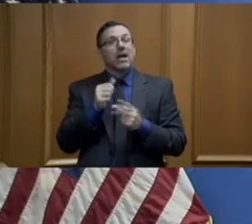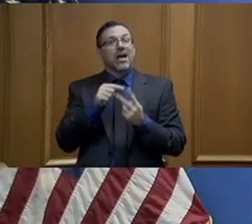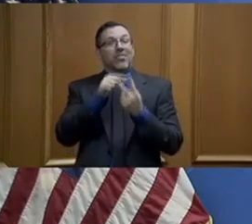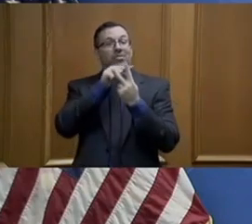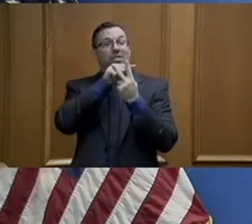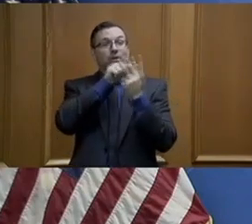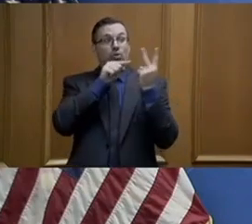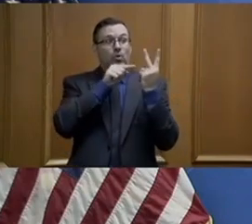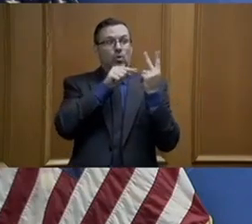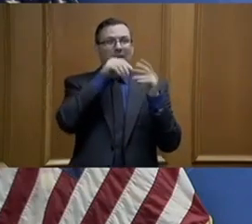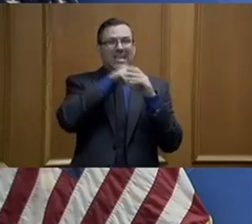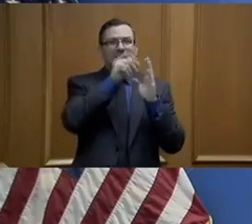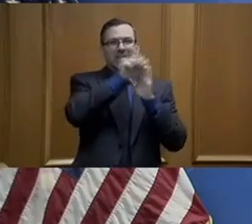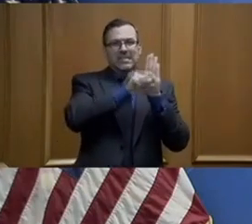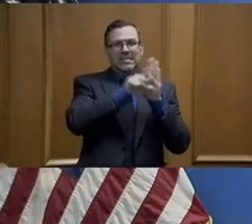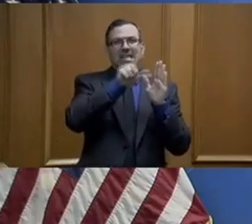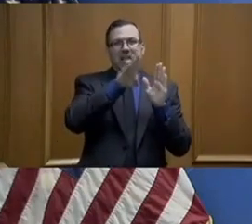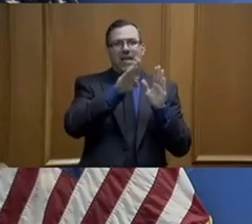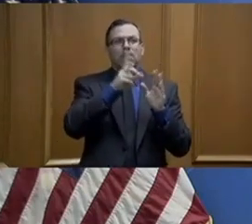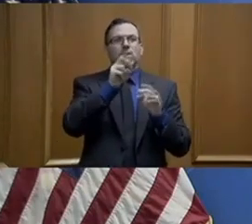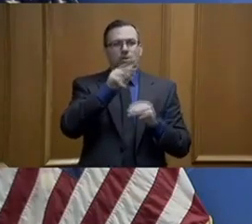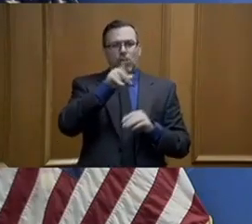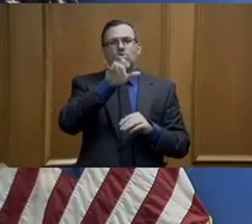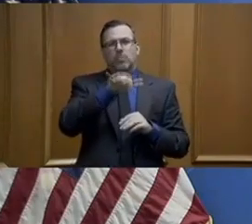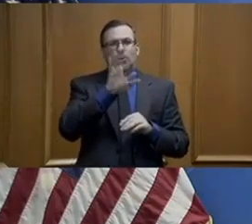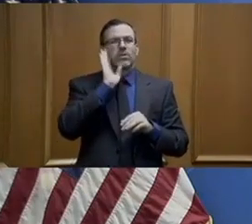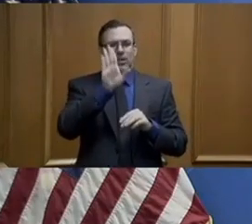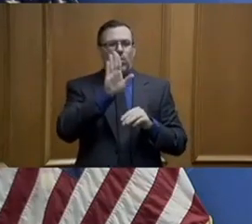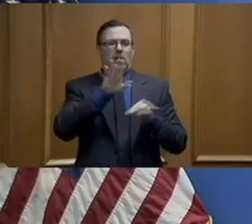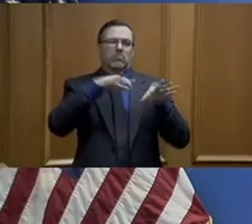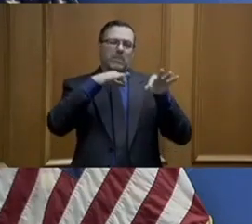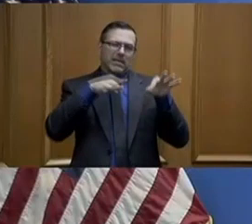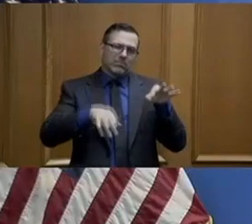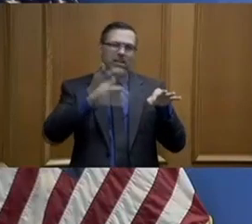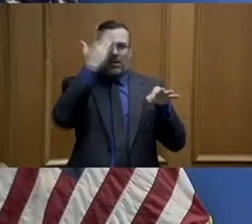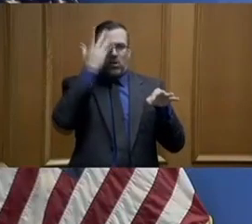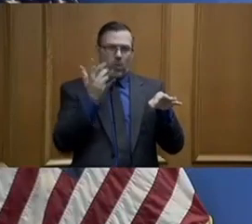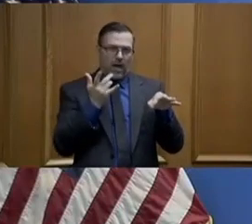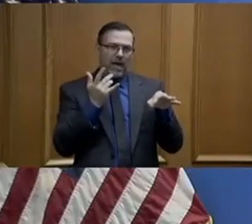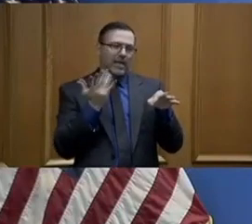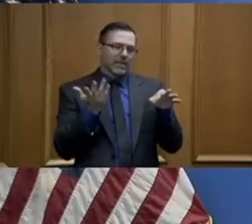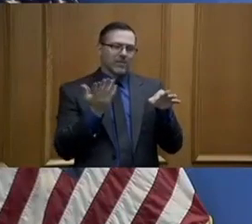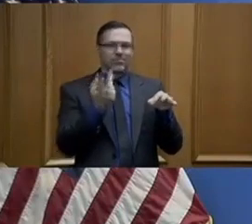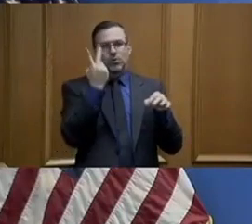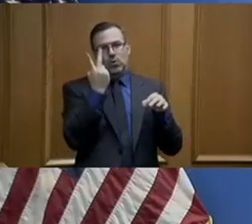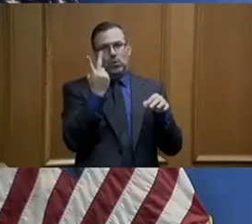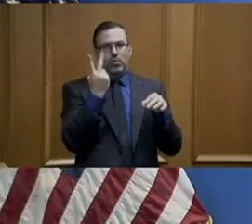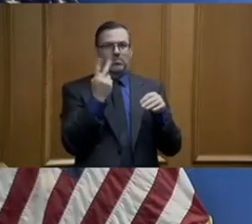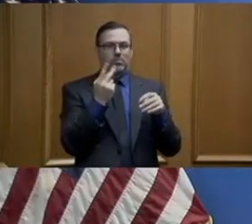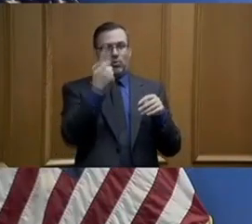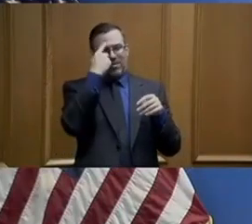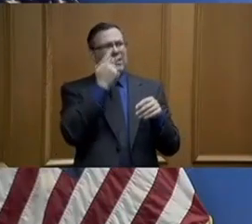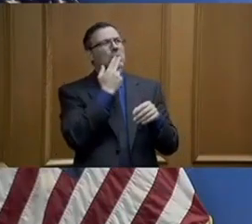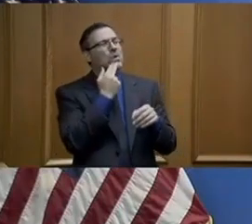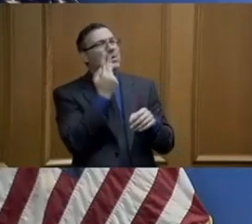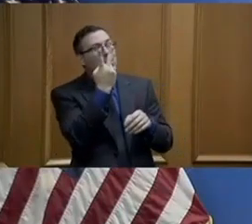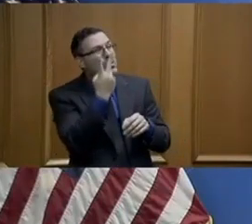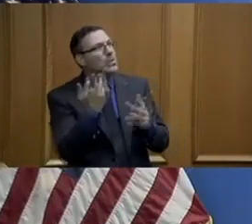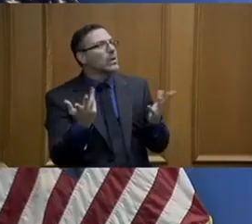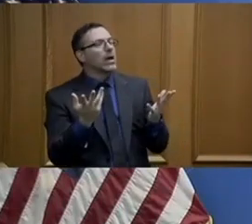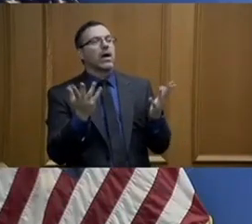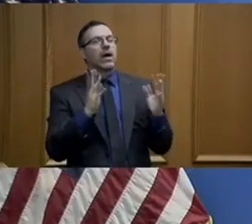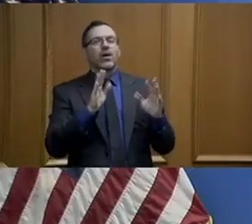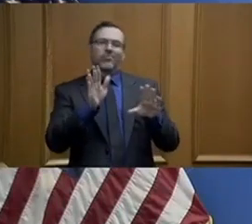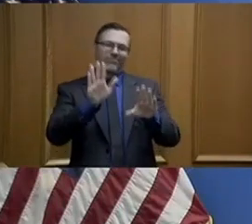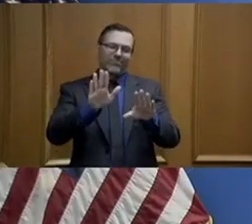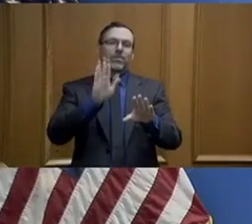observed the state lab. I'll let Dr. Piercy specifically address why those might occur within the state lab or through private testing facilities,